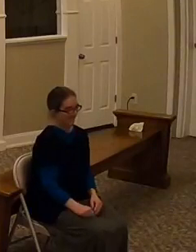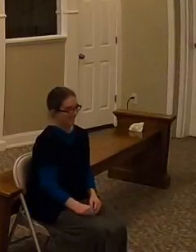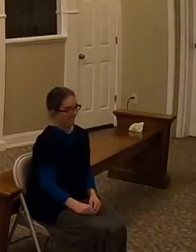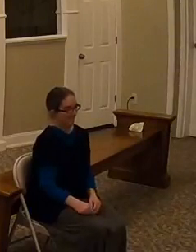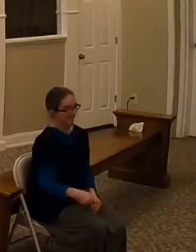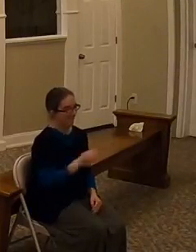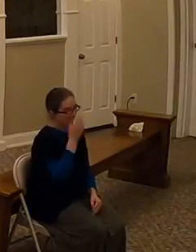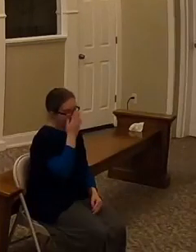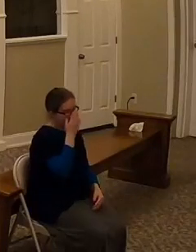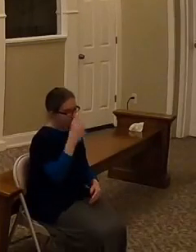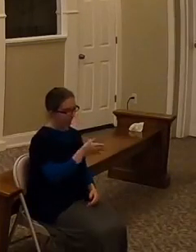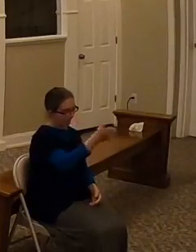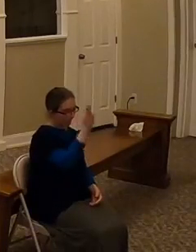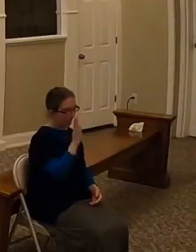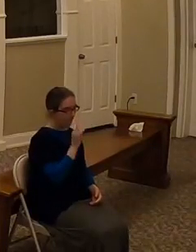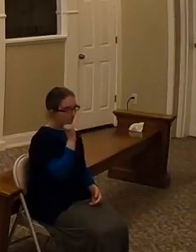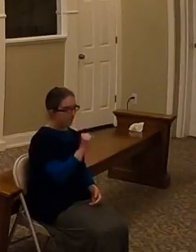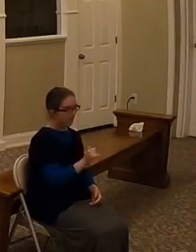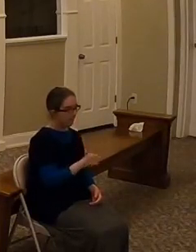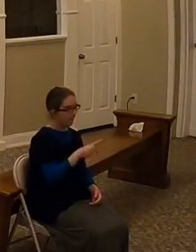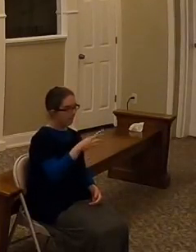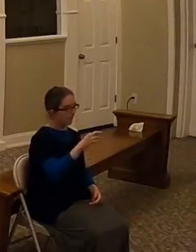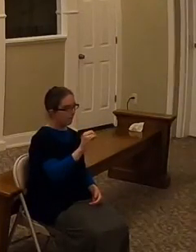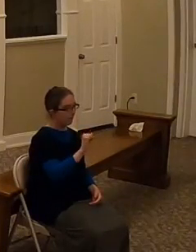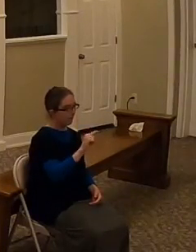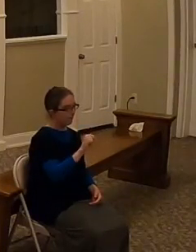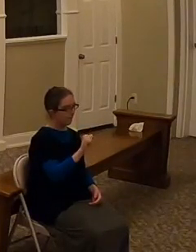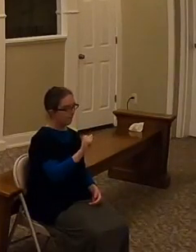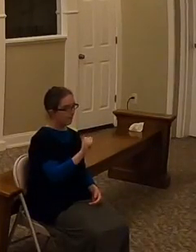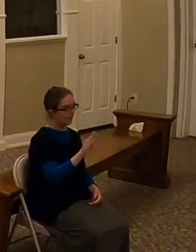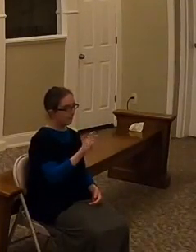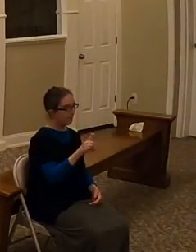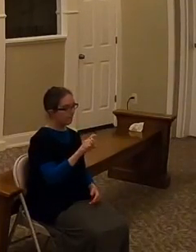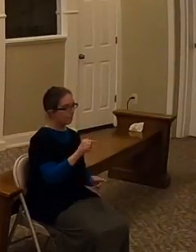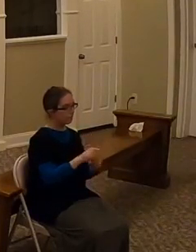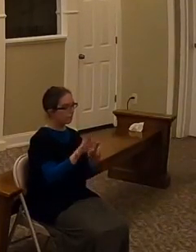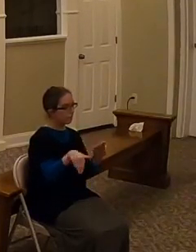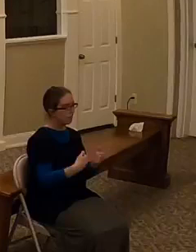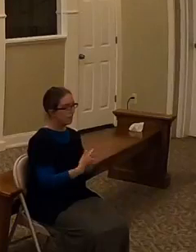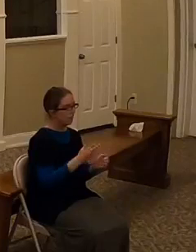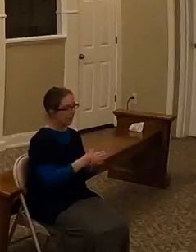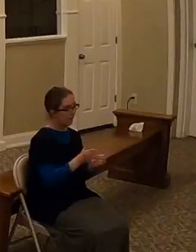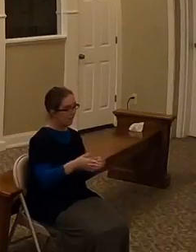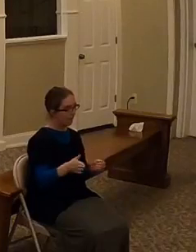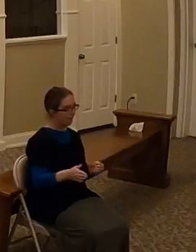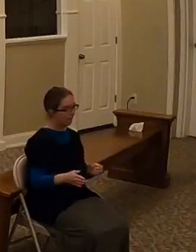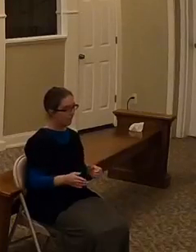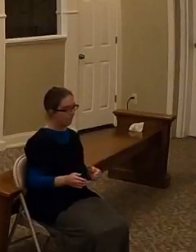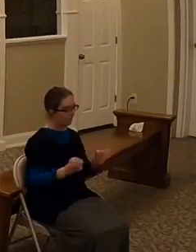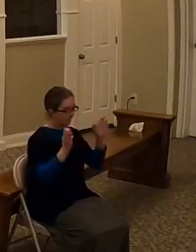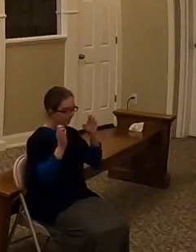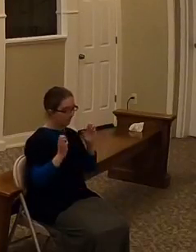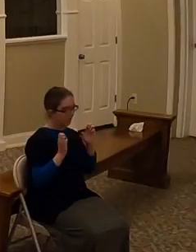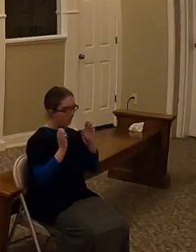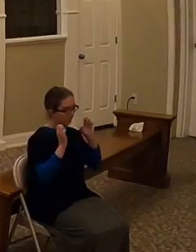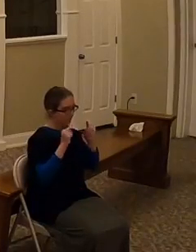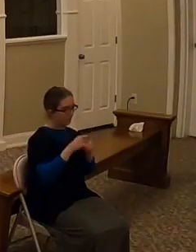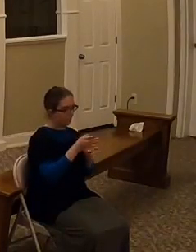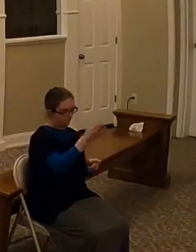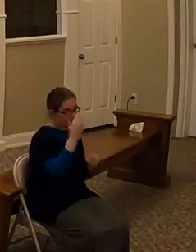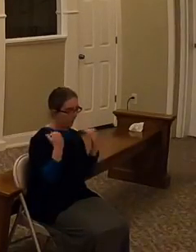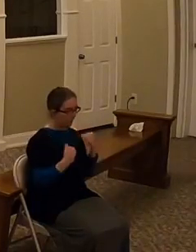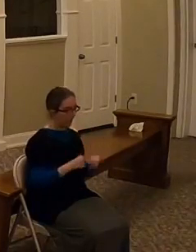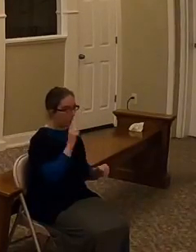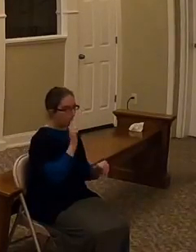Hallelujah. Godliness is profitable unto all things. He said, exercise thyself rather unto godliness.